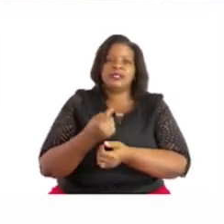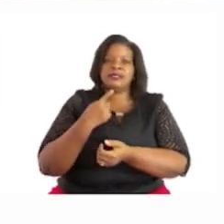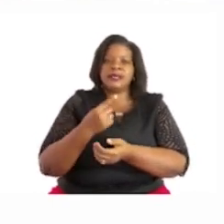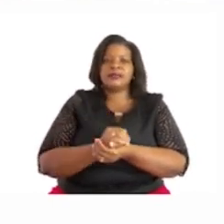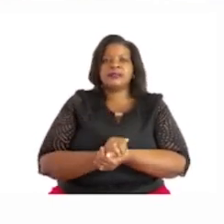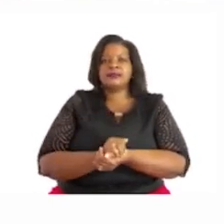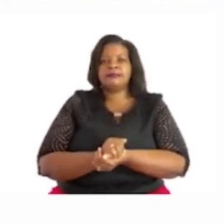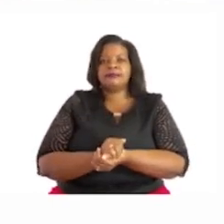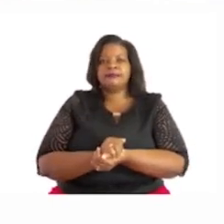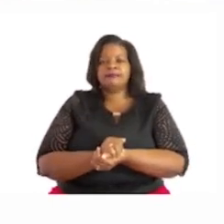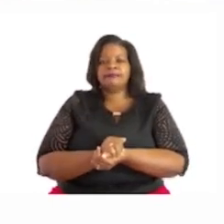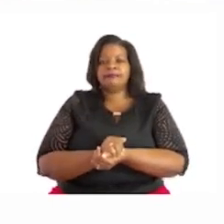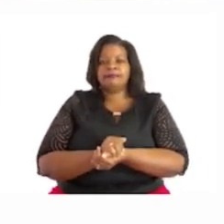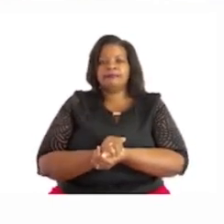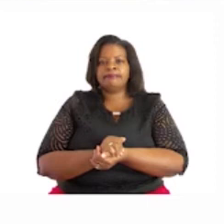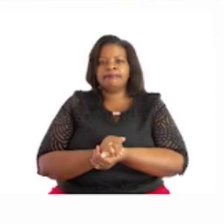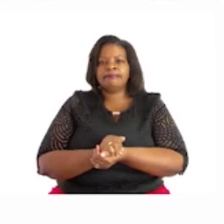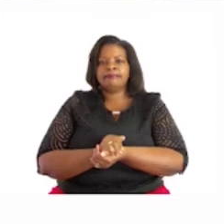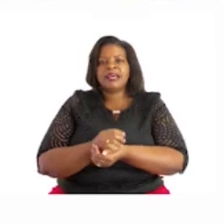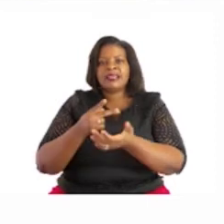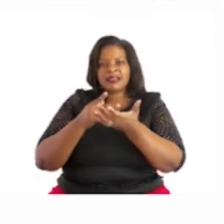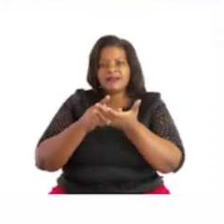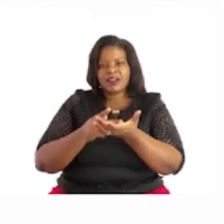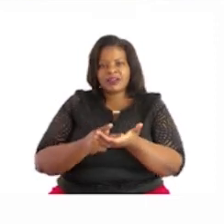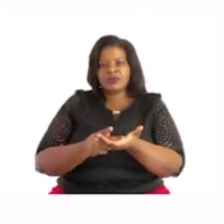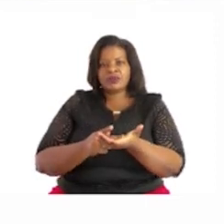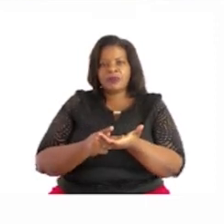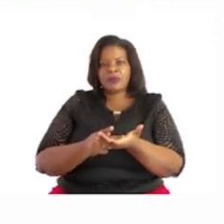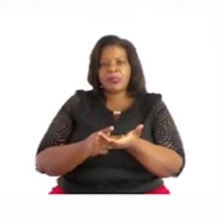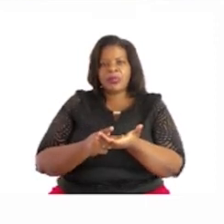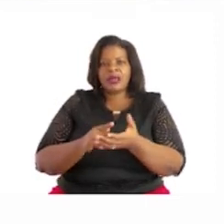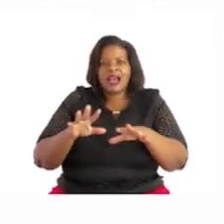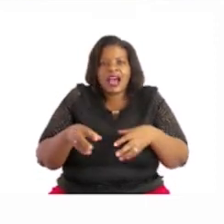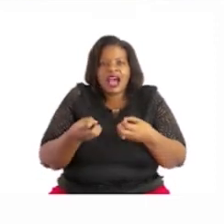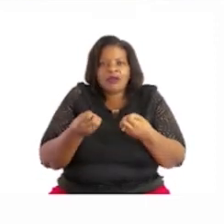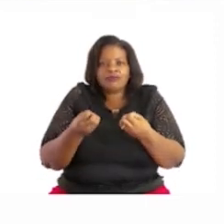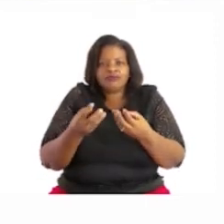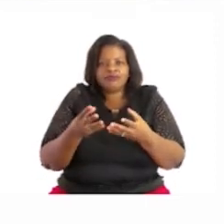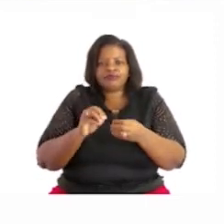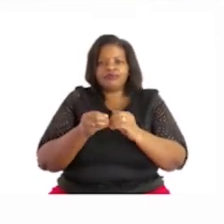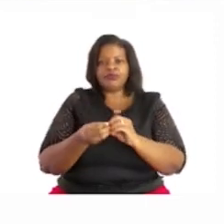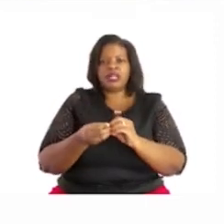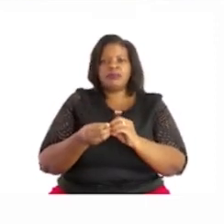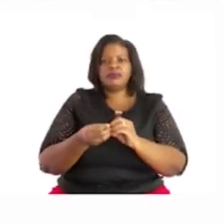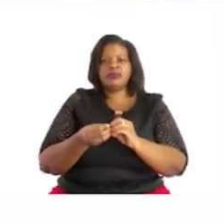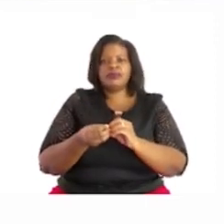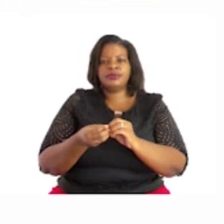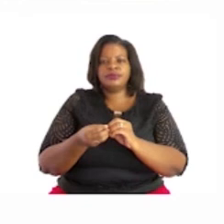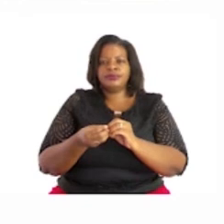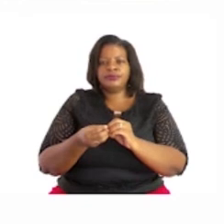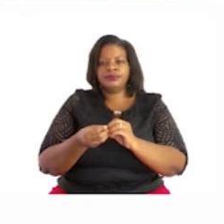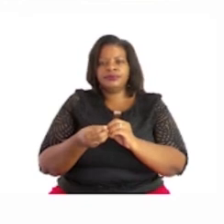usually written in words. The value, how much a digit is worth in a